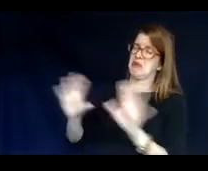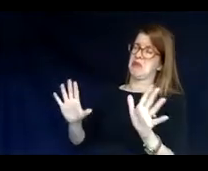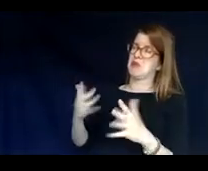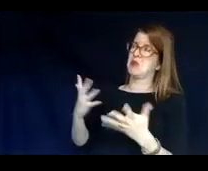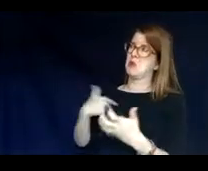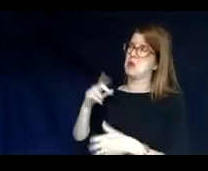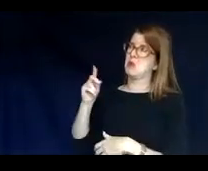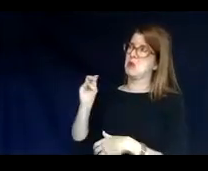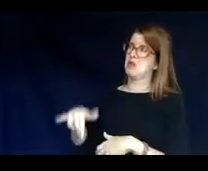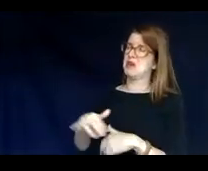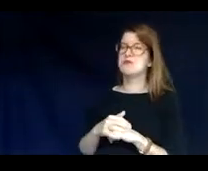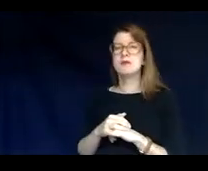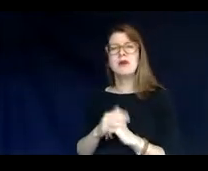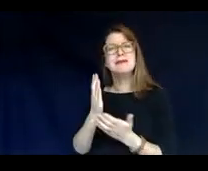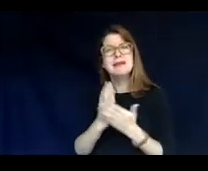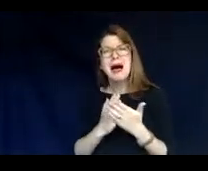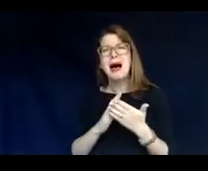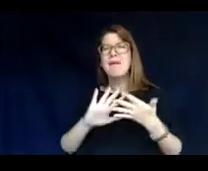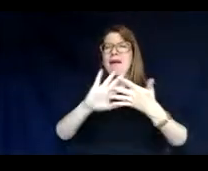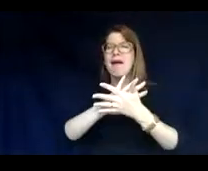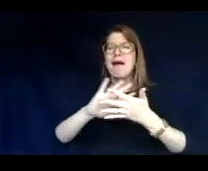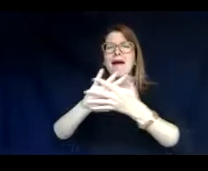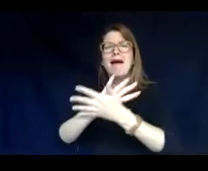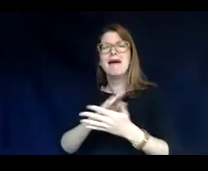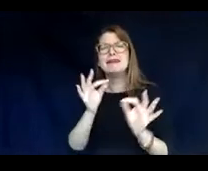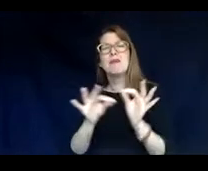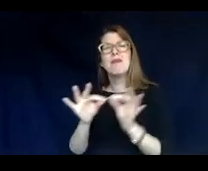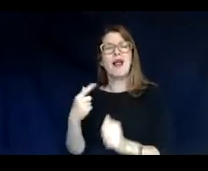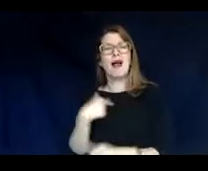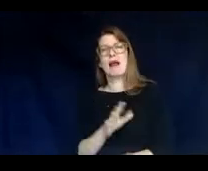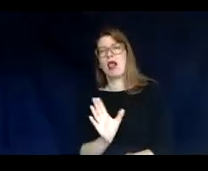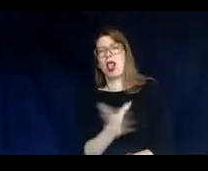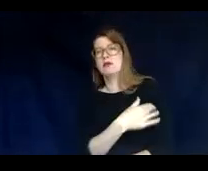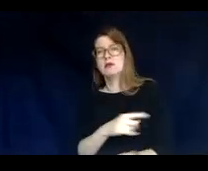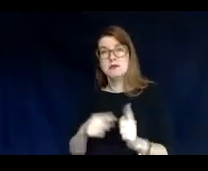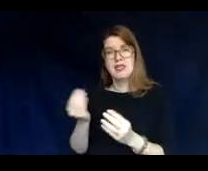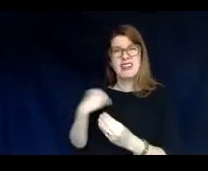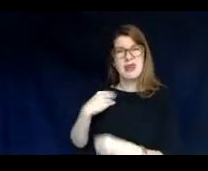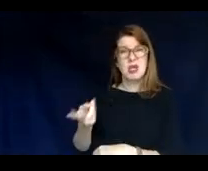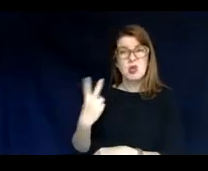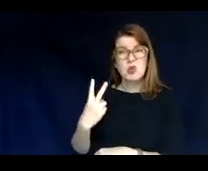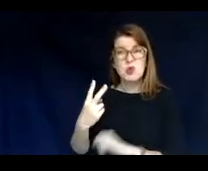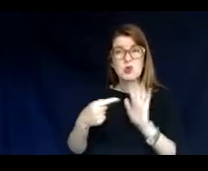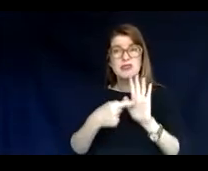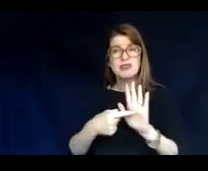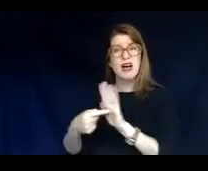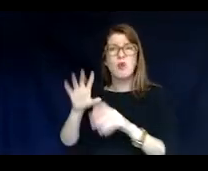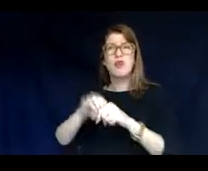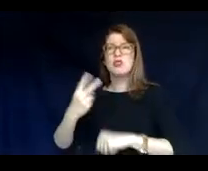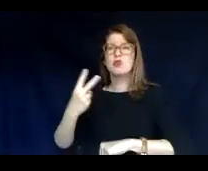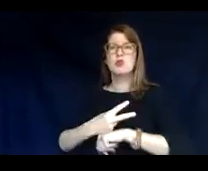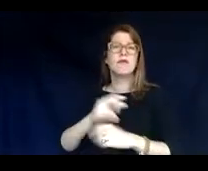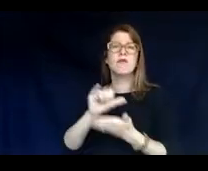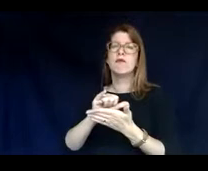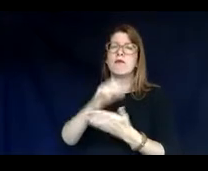do. And I think there were some subtle signs along the way that I brushed off, but he gave me two signs in a span of 2 days that I could not ignore. You